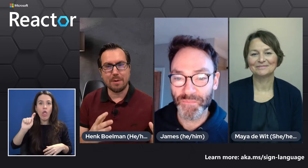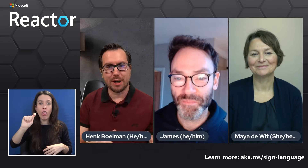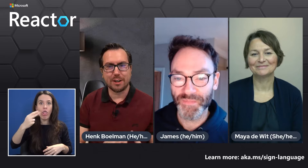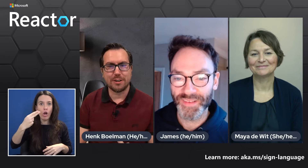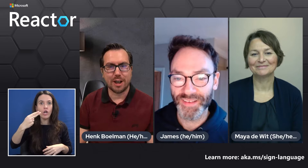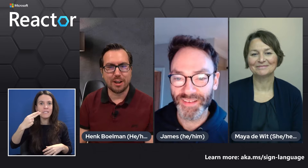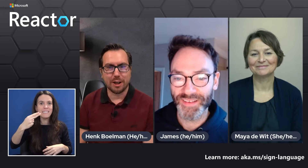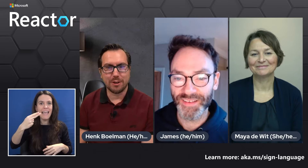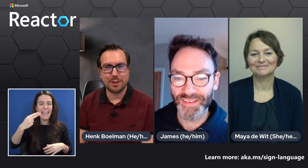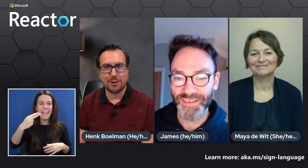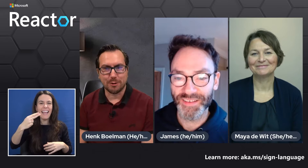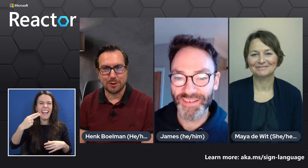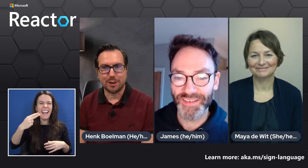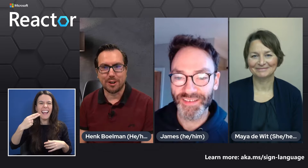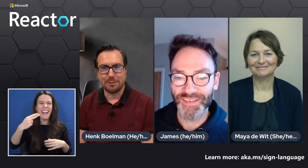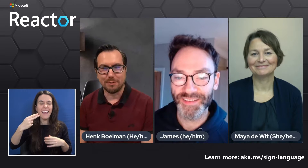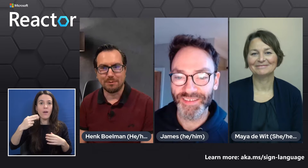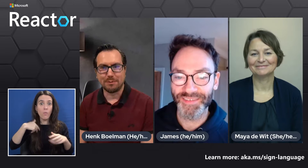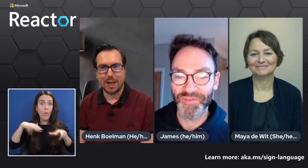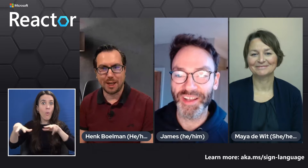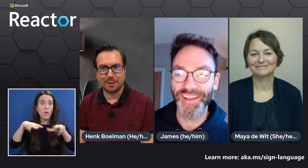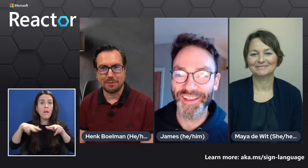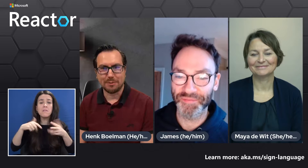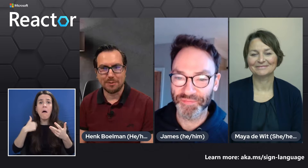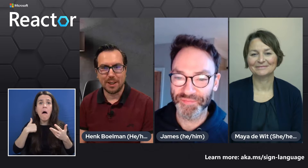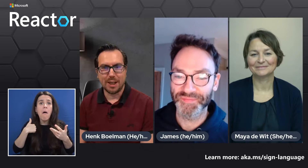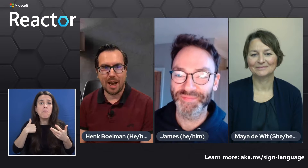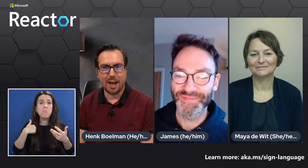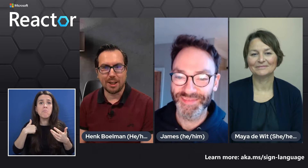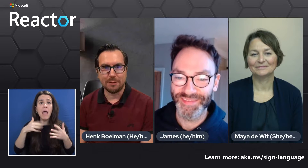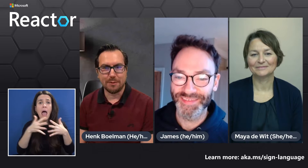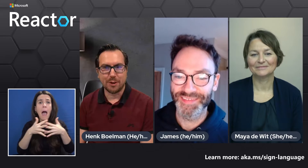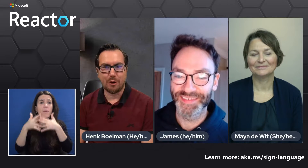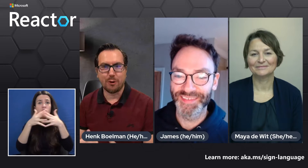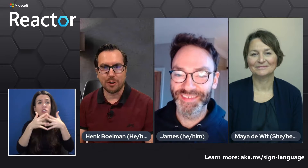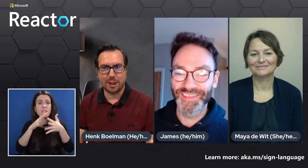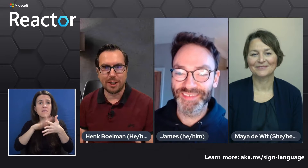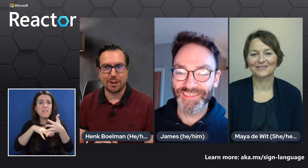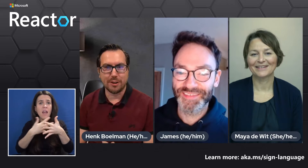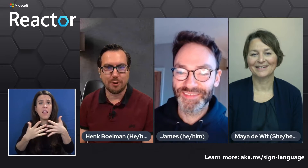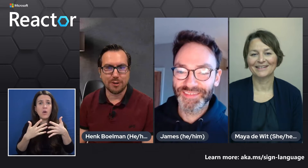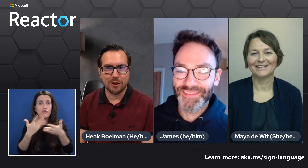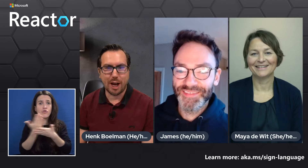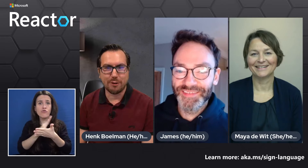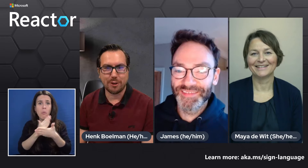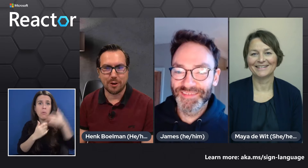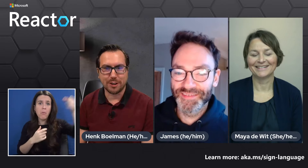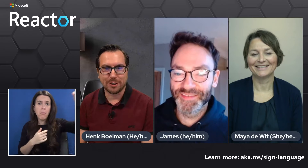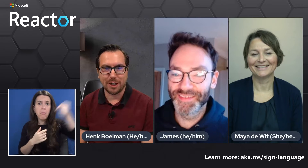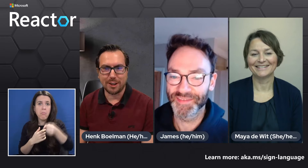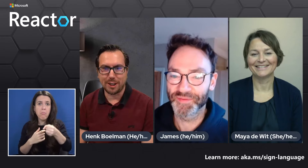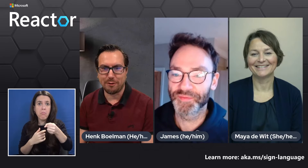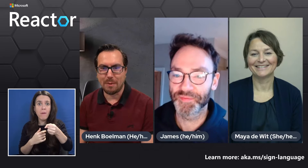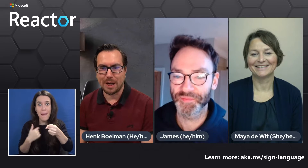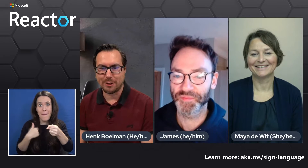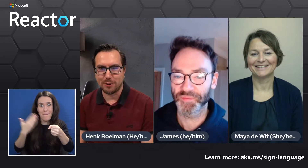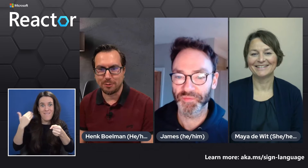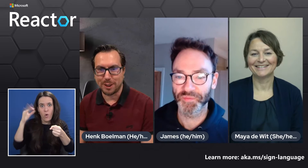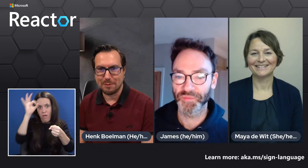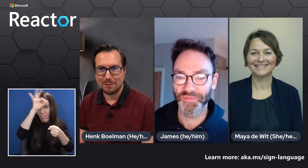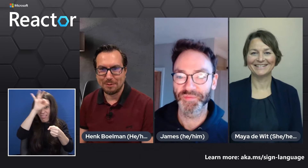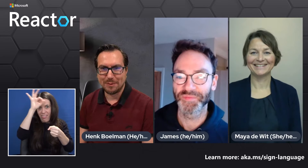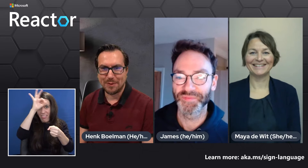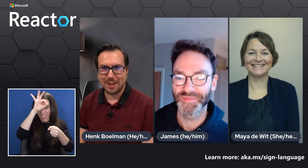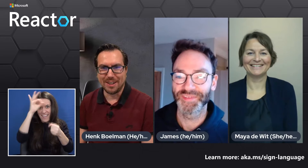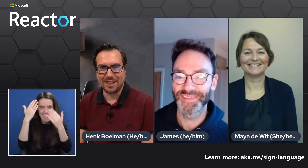an American Sign Language interpreter in it. And of course, I didn't know until afterwards. I think even Maya told